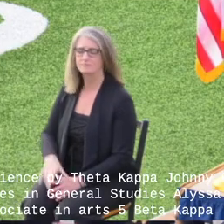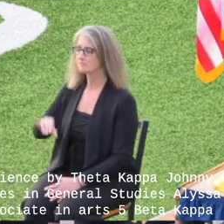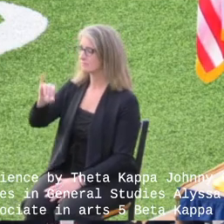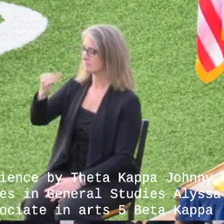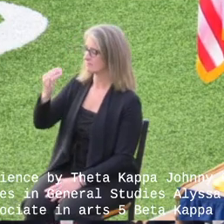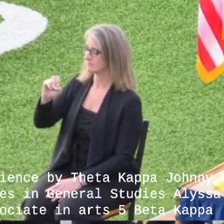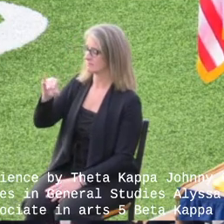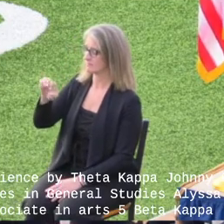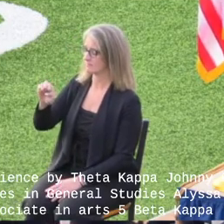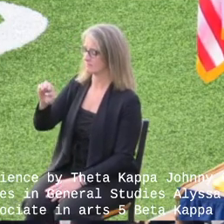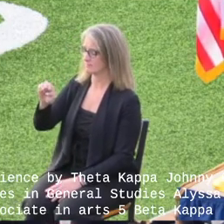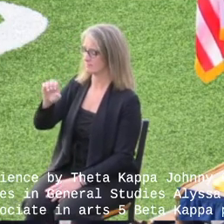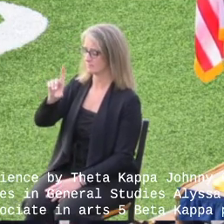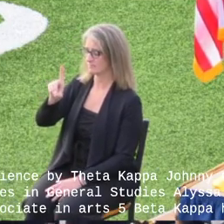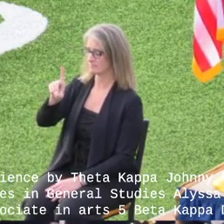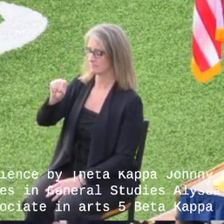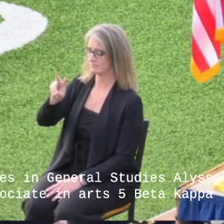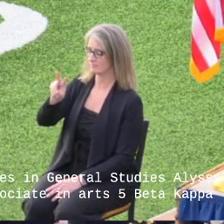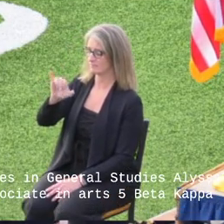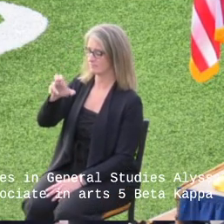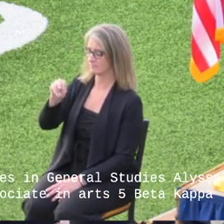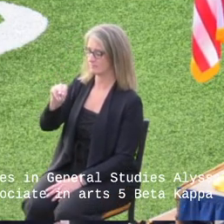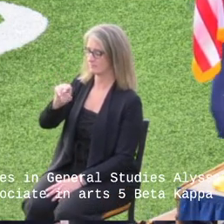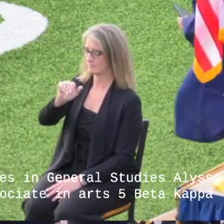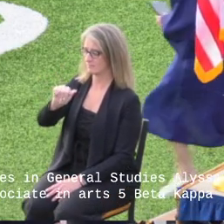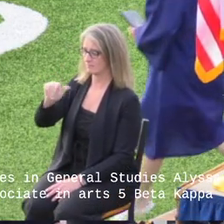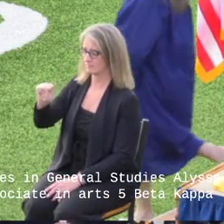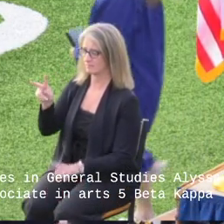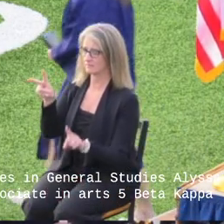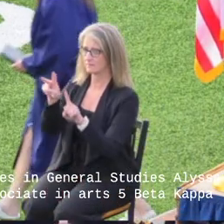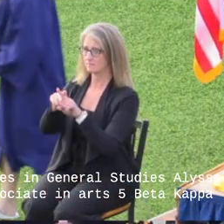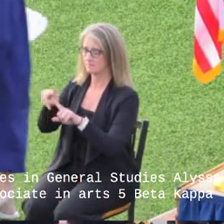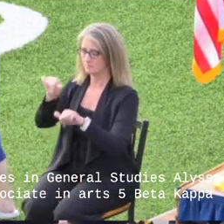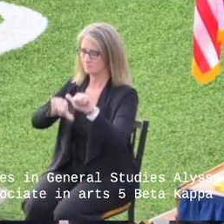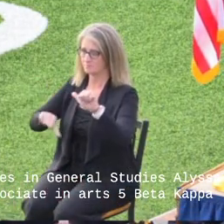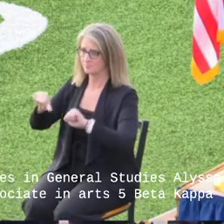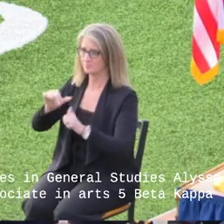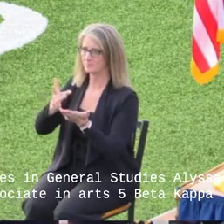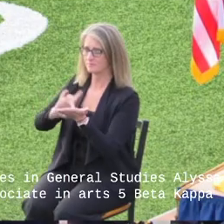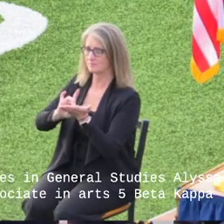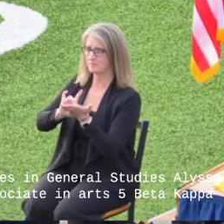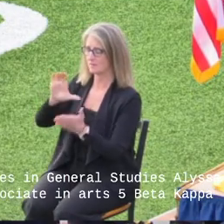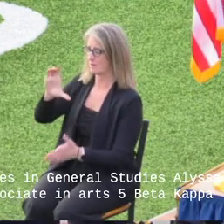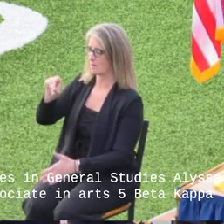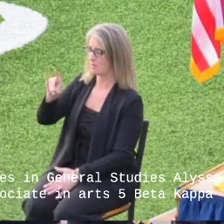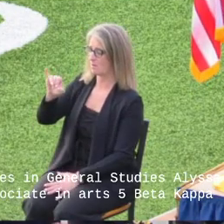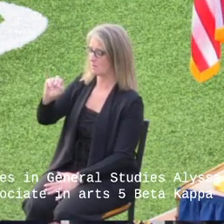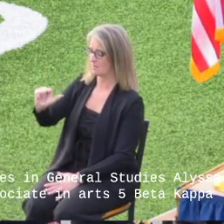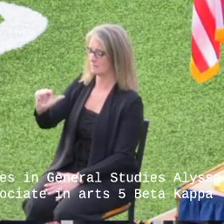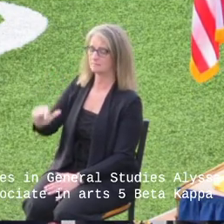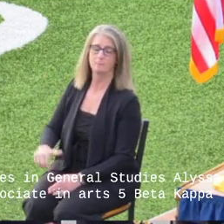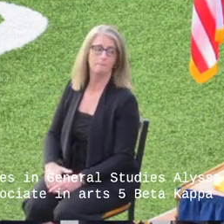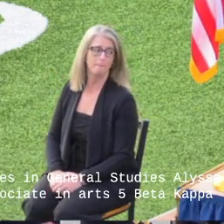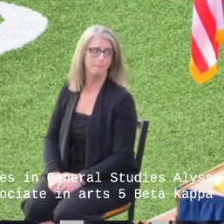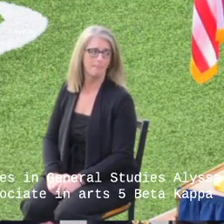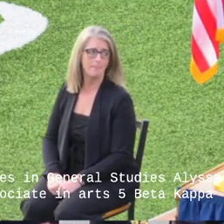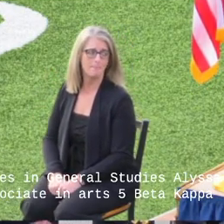Jesse Renee Davison, Associate in Applied Science, Medical Coding.